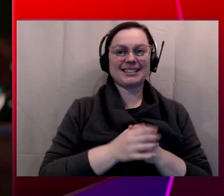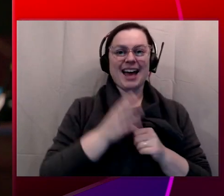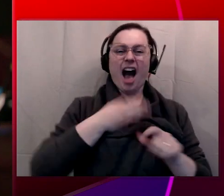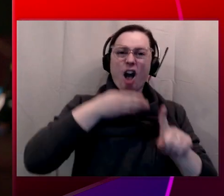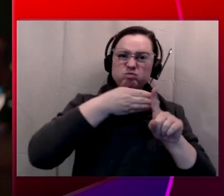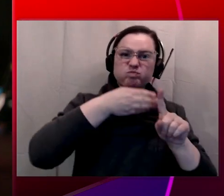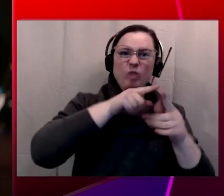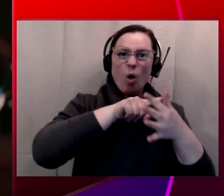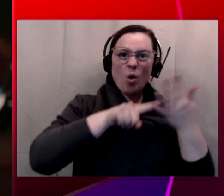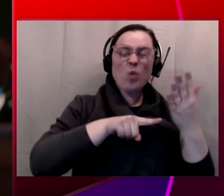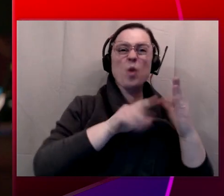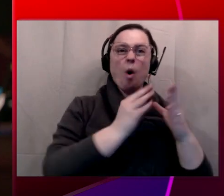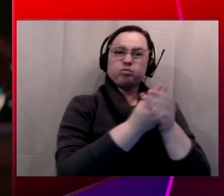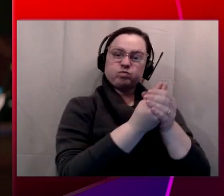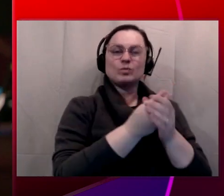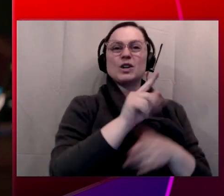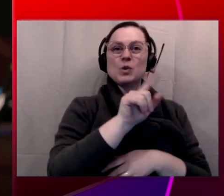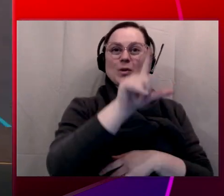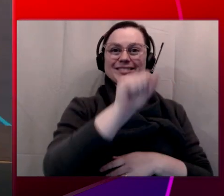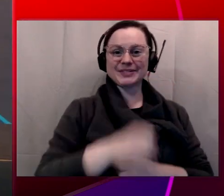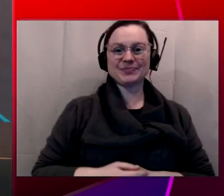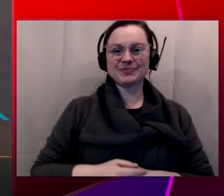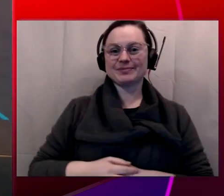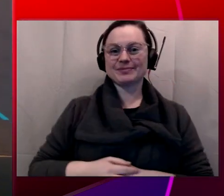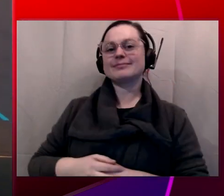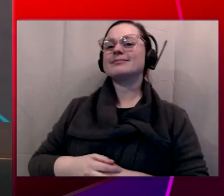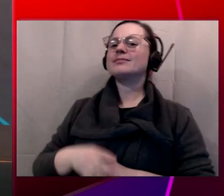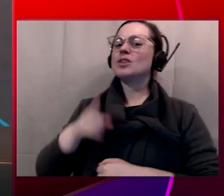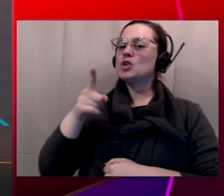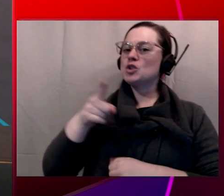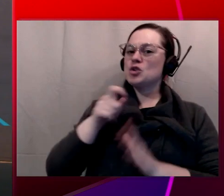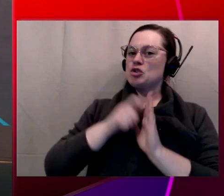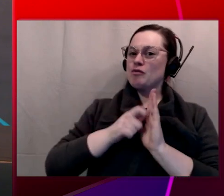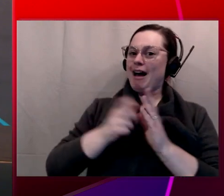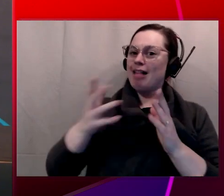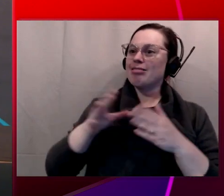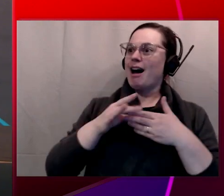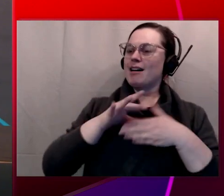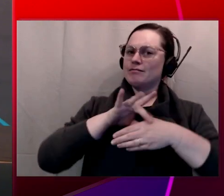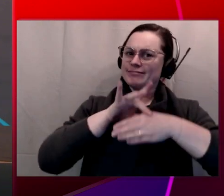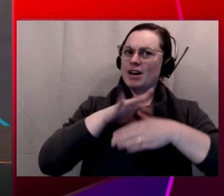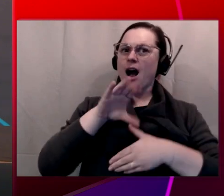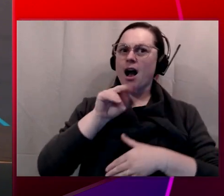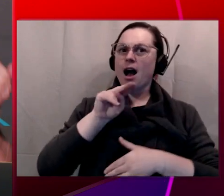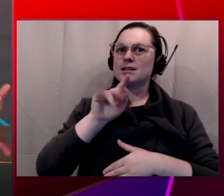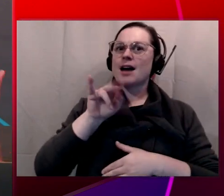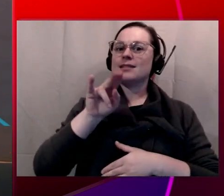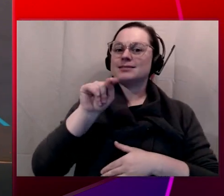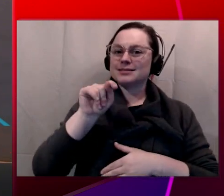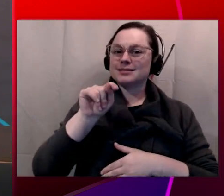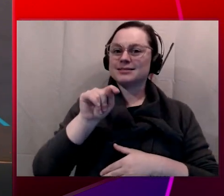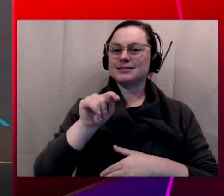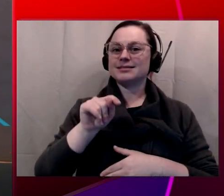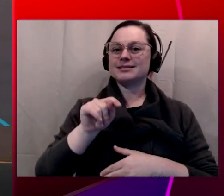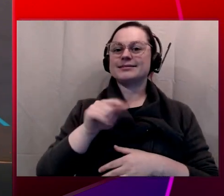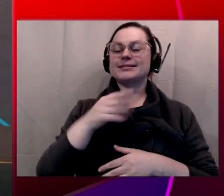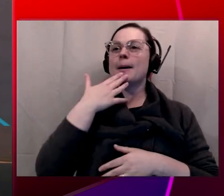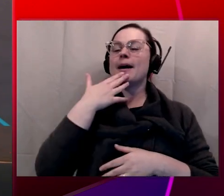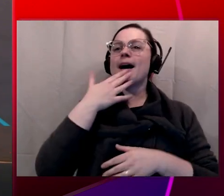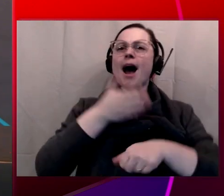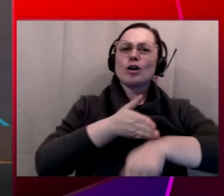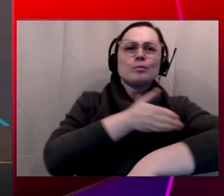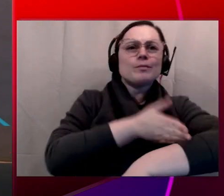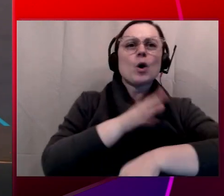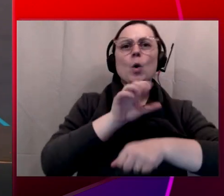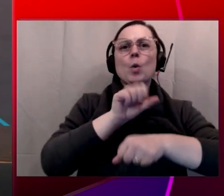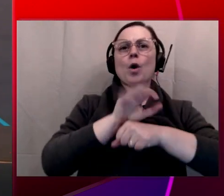So. So you write a lot of content, about how how better workflows. How do you